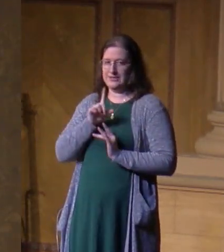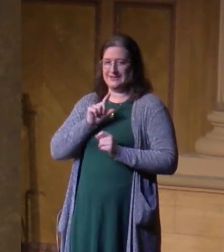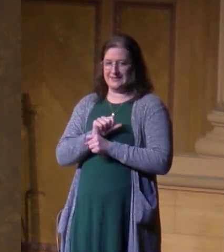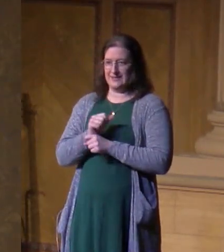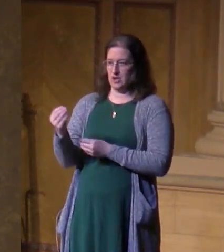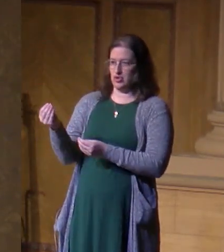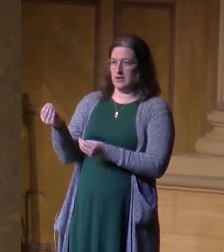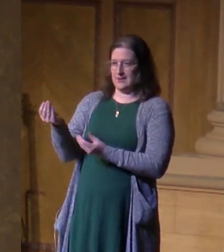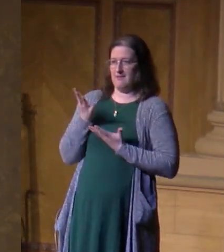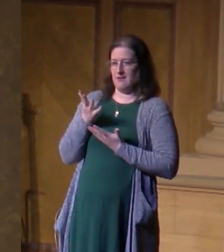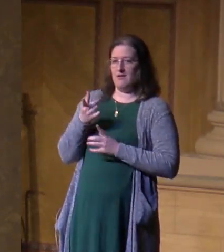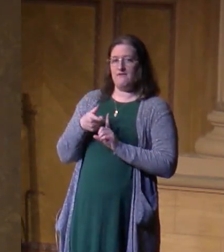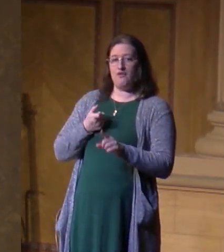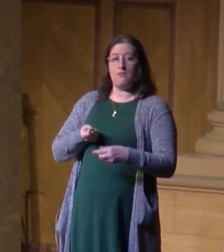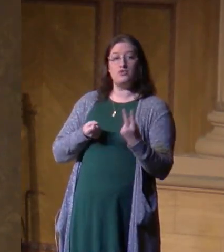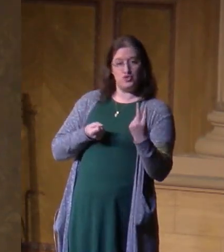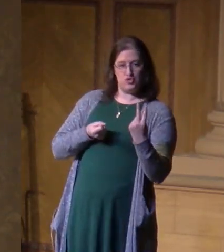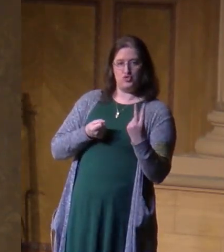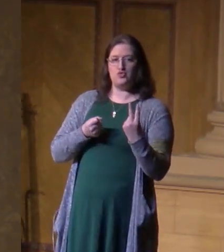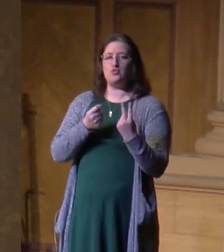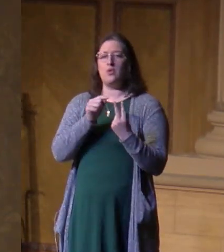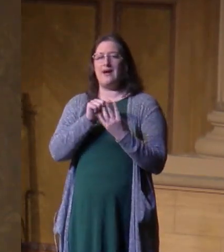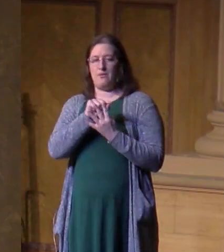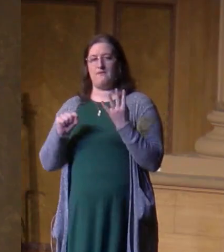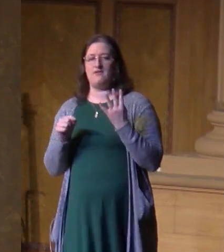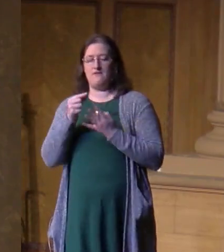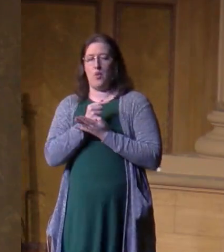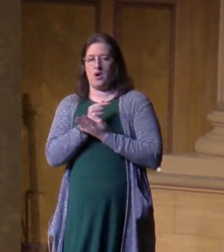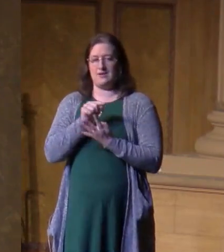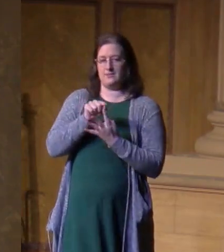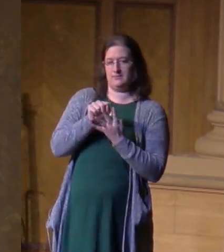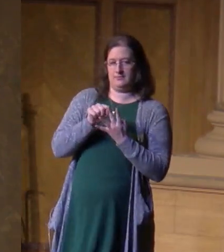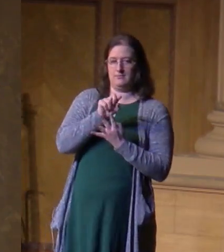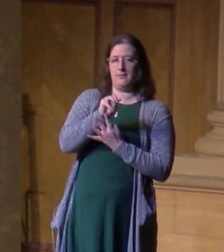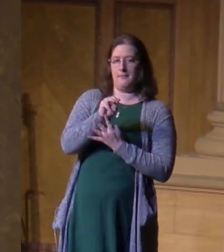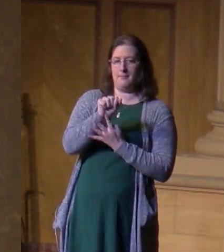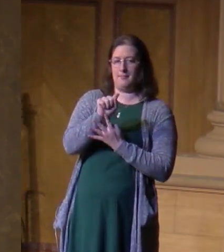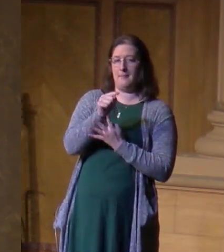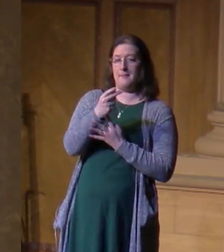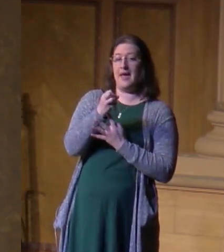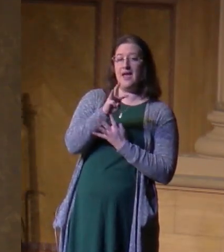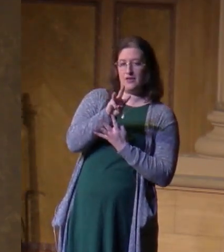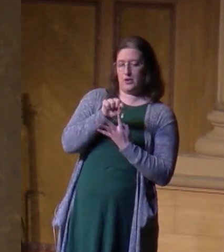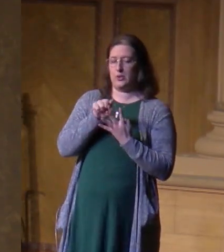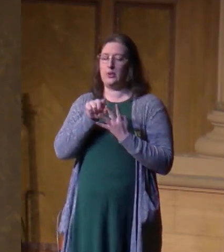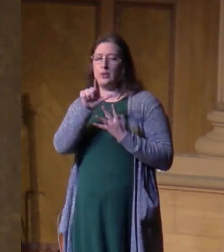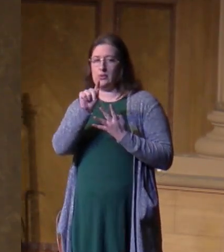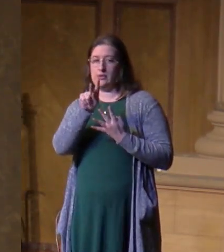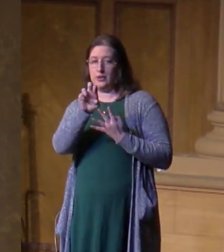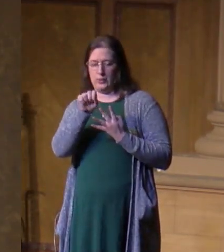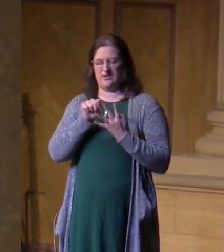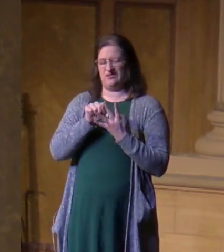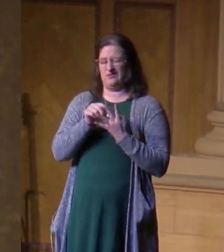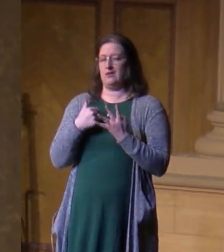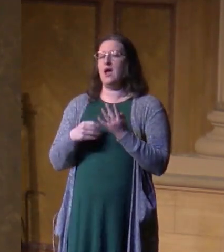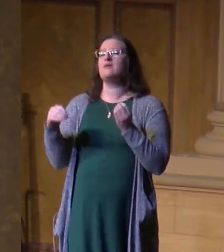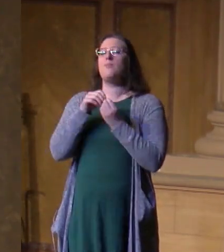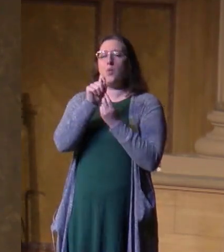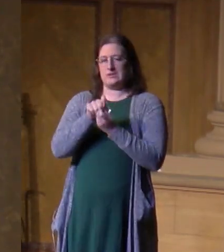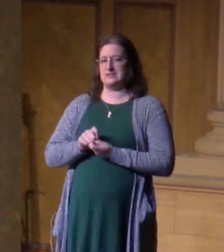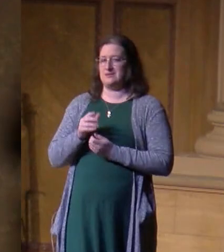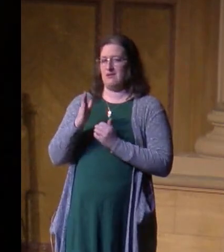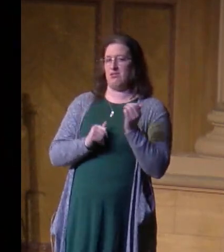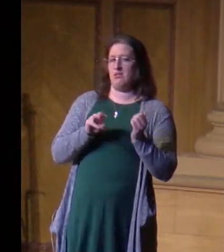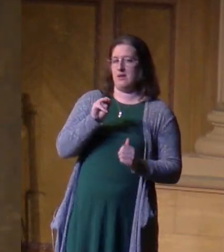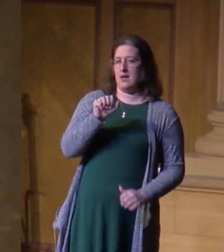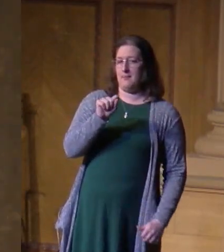to us in two of our four Gospels, in Matthew and in Luke. And of the two, Luke gives more details than